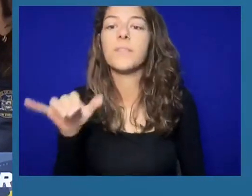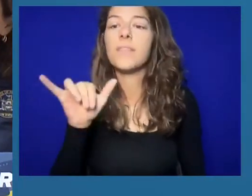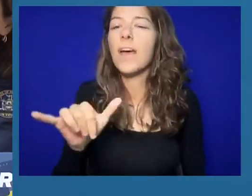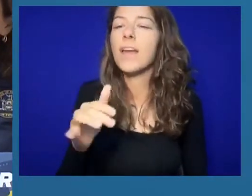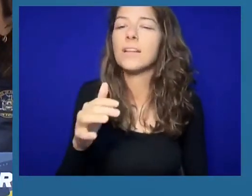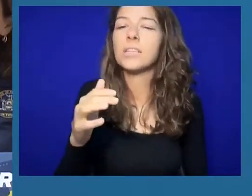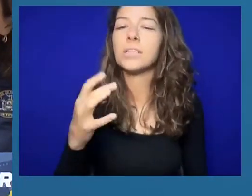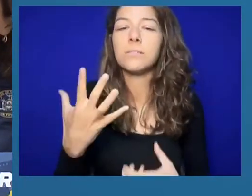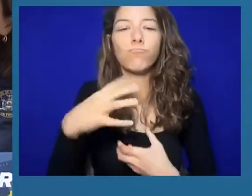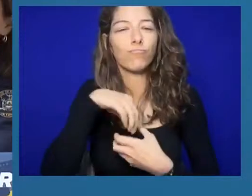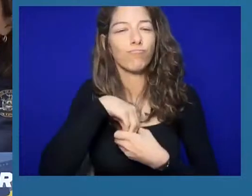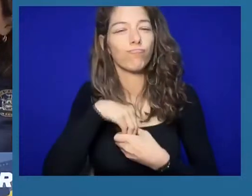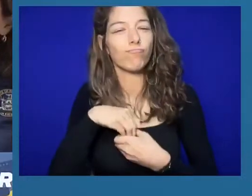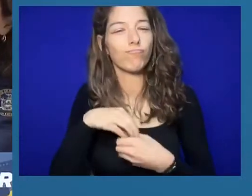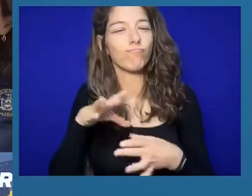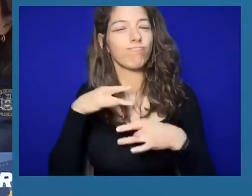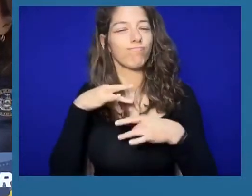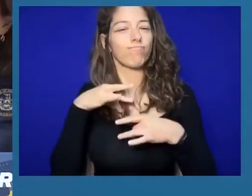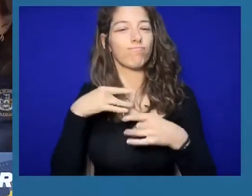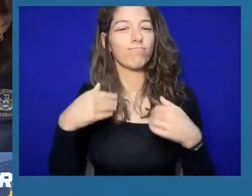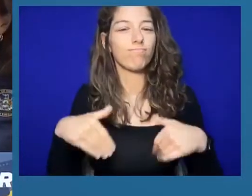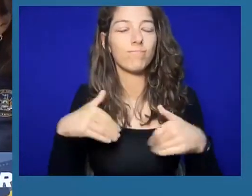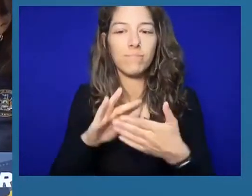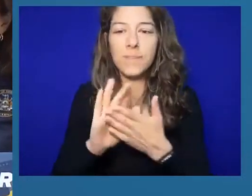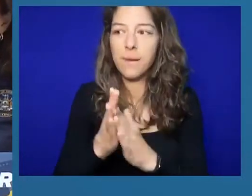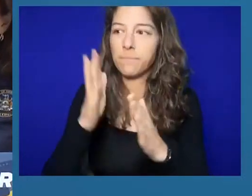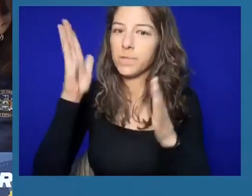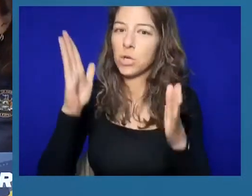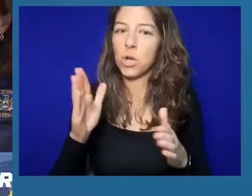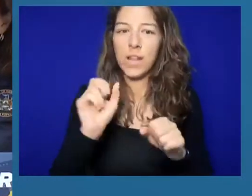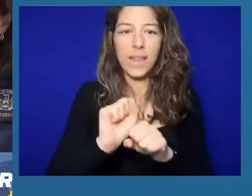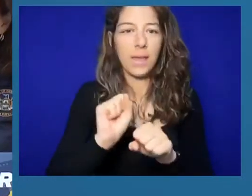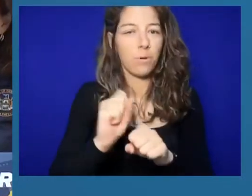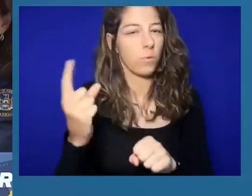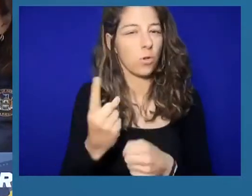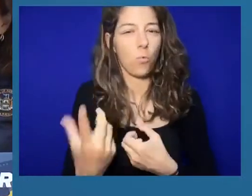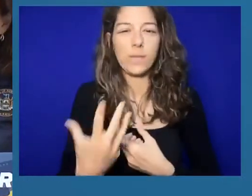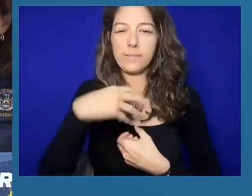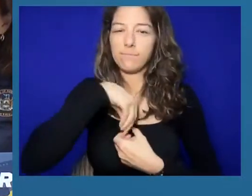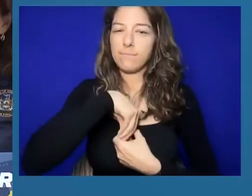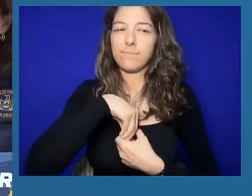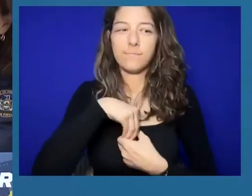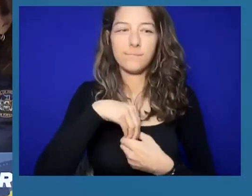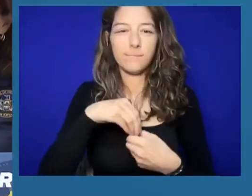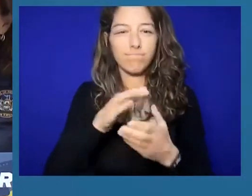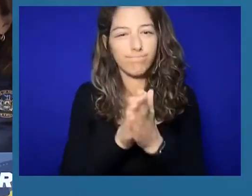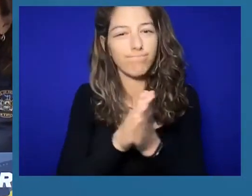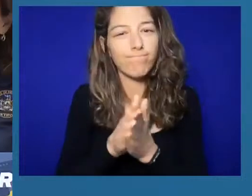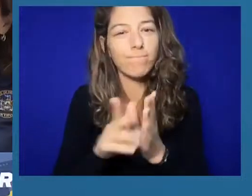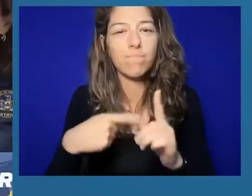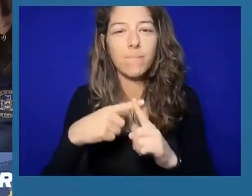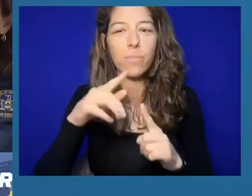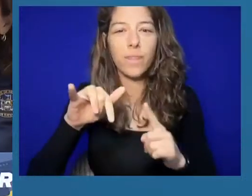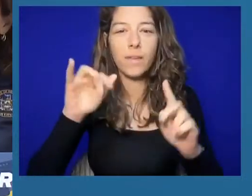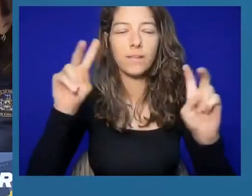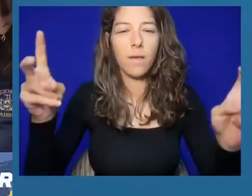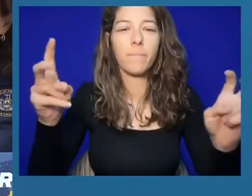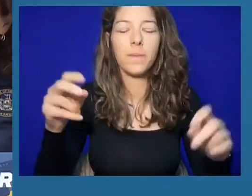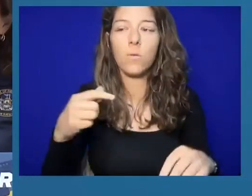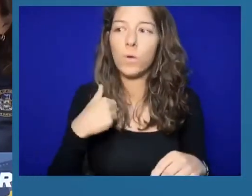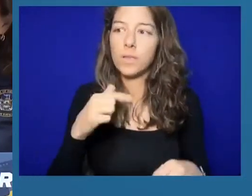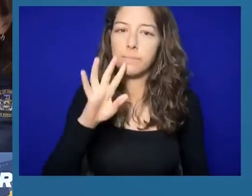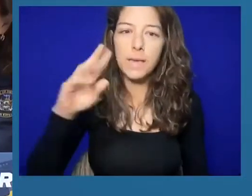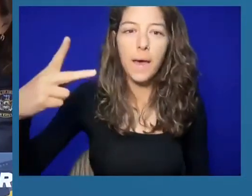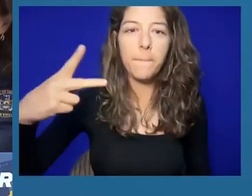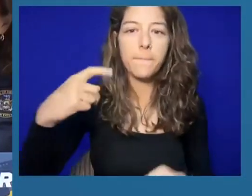you. It's like when you become the speaker, it's like labor never left me. And so we will always speak up and try to fight